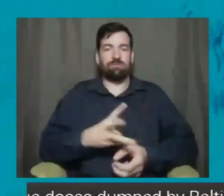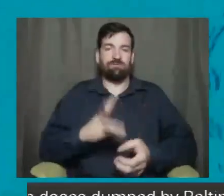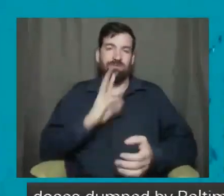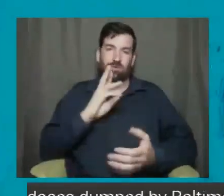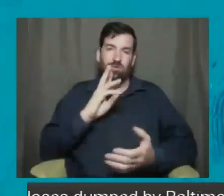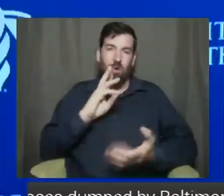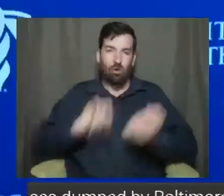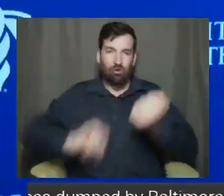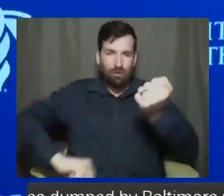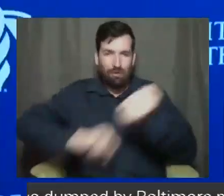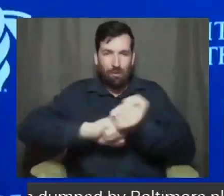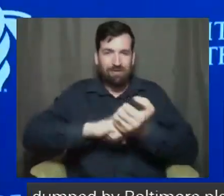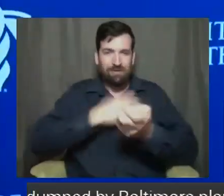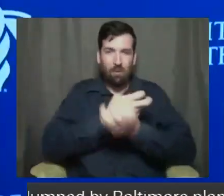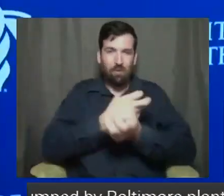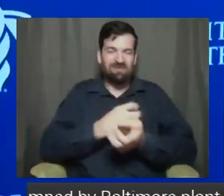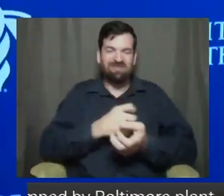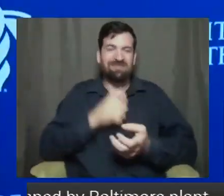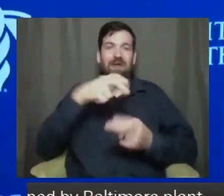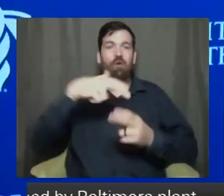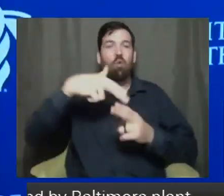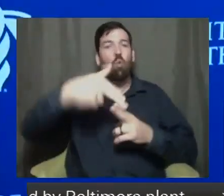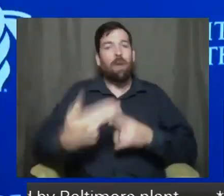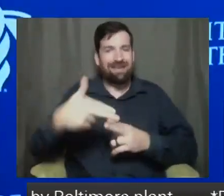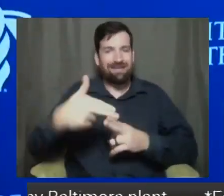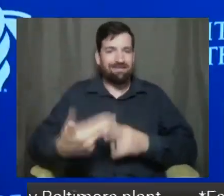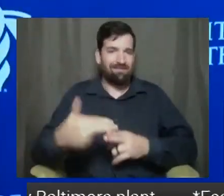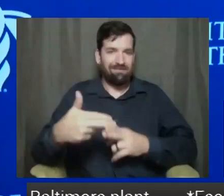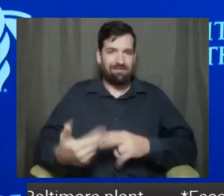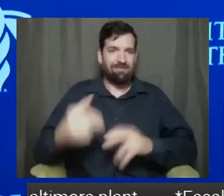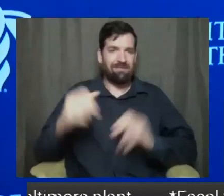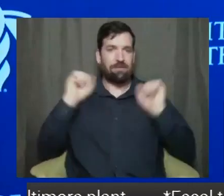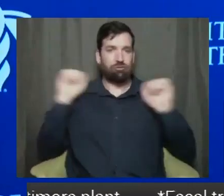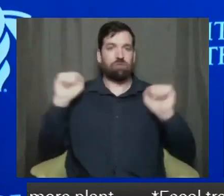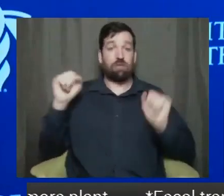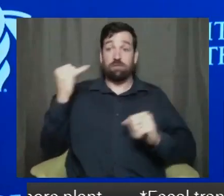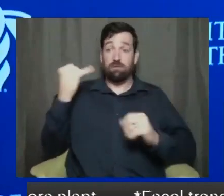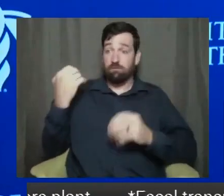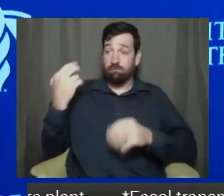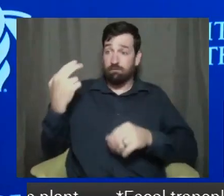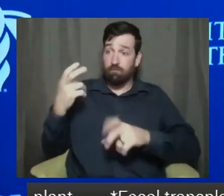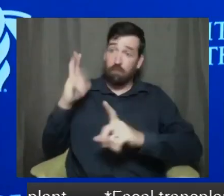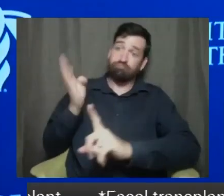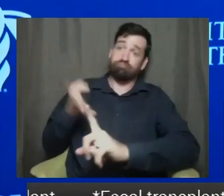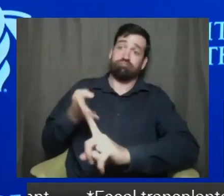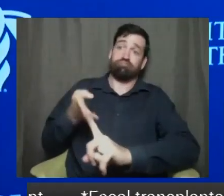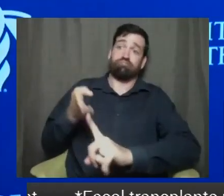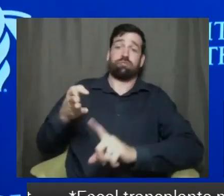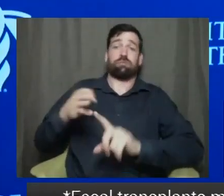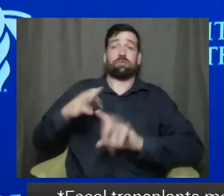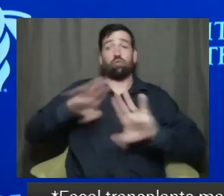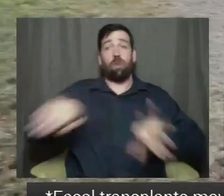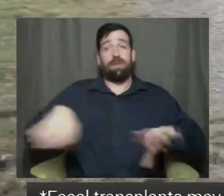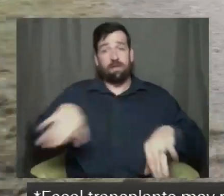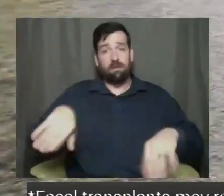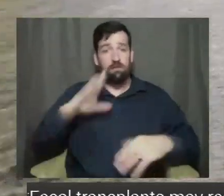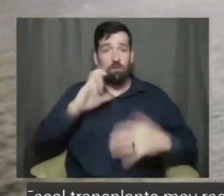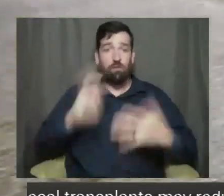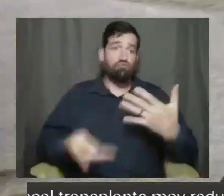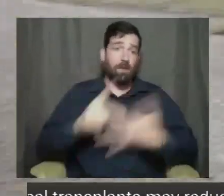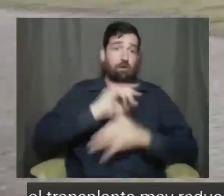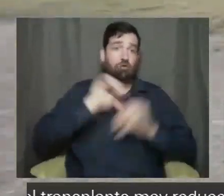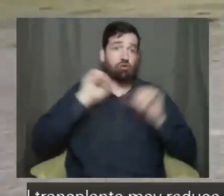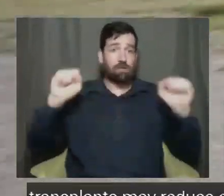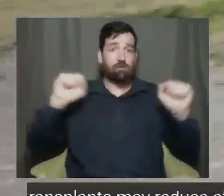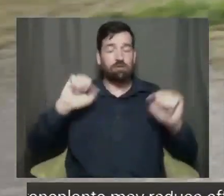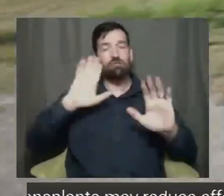weight-bearing exercise. So I would say if people are using swimming as their primary mode of exercise, that's great, but also try